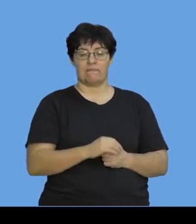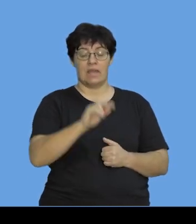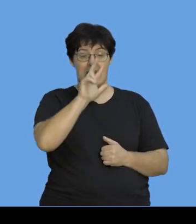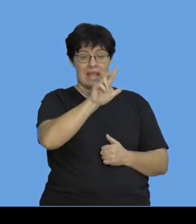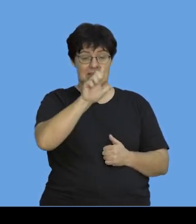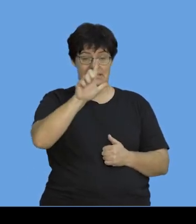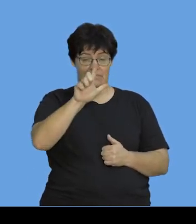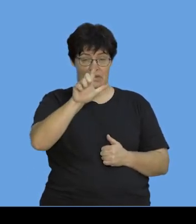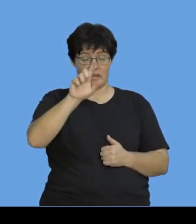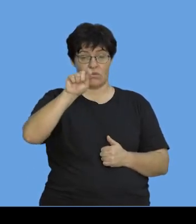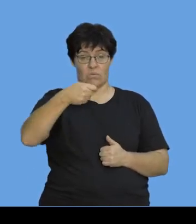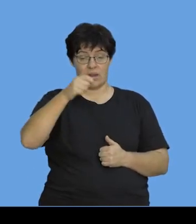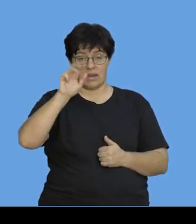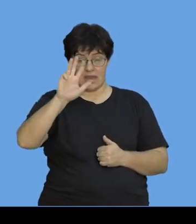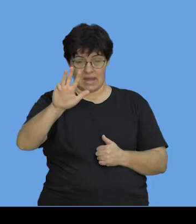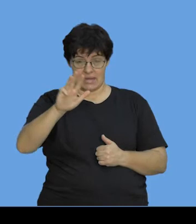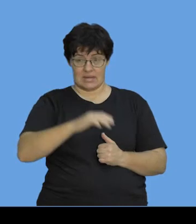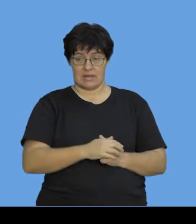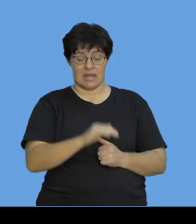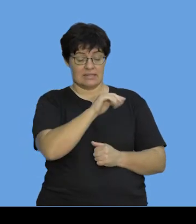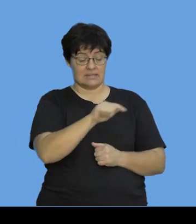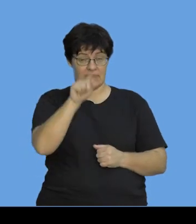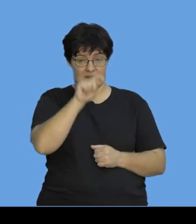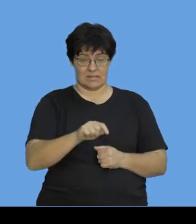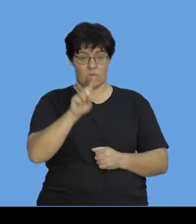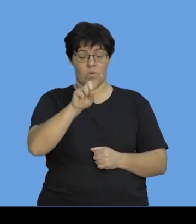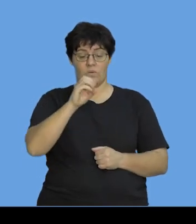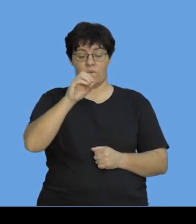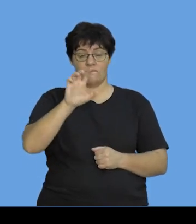is 87.9 divided by